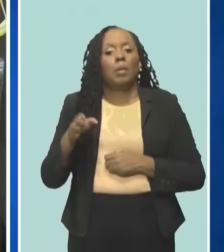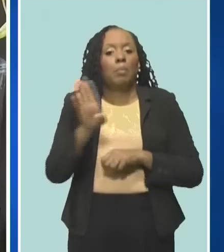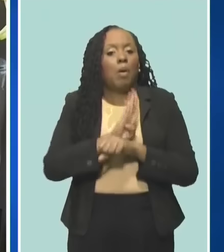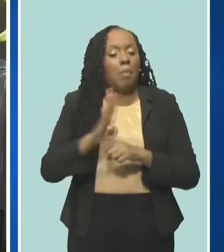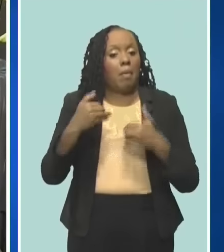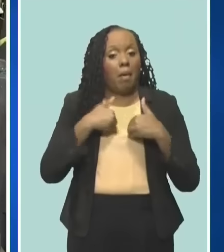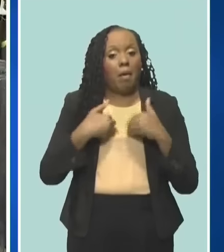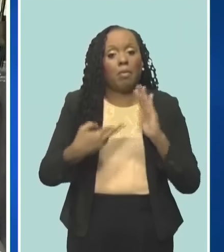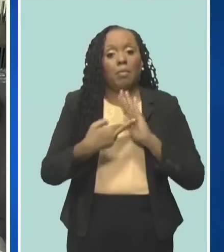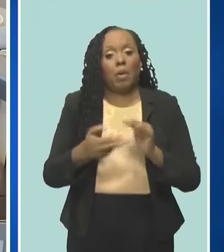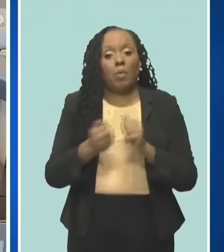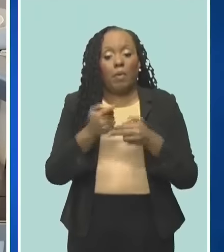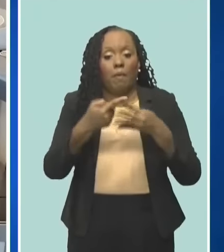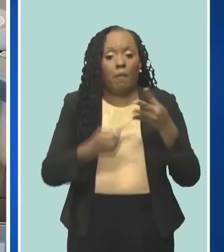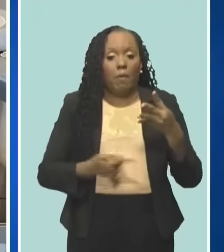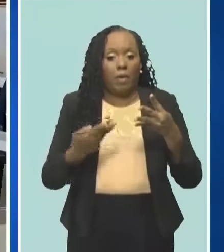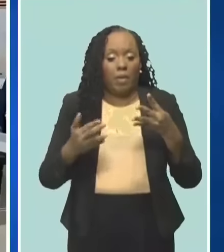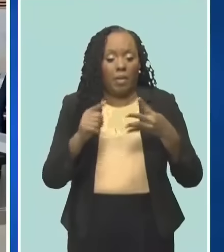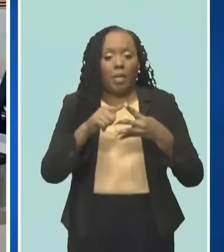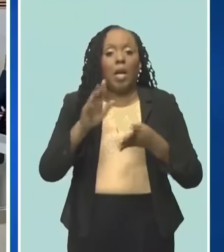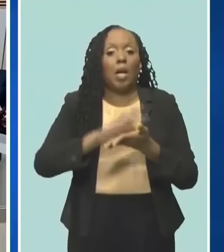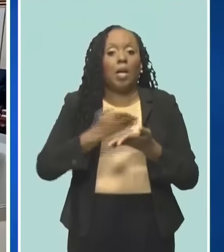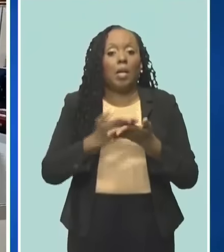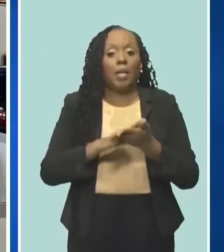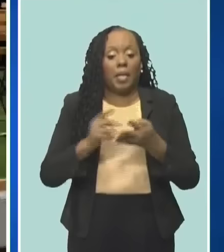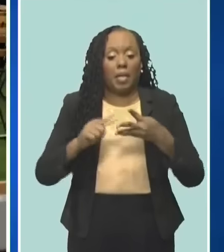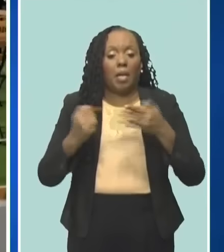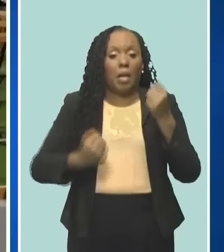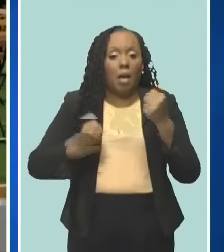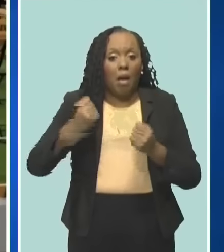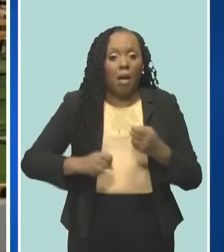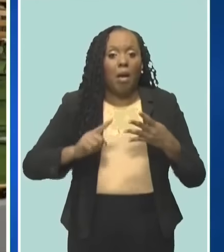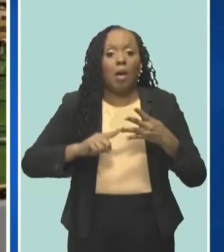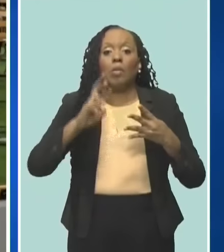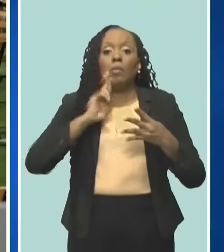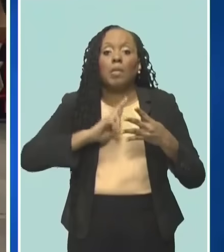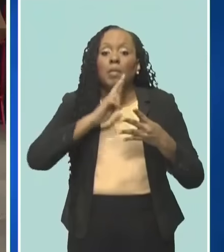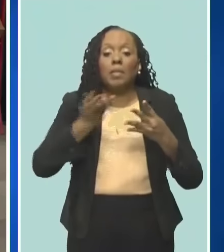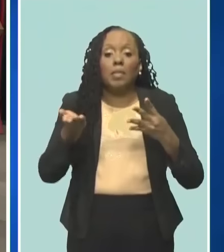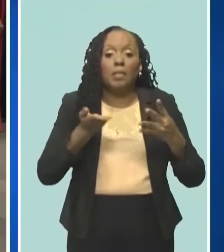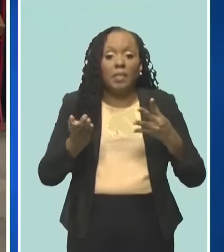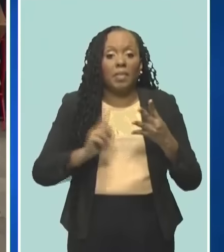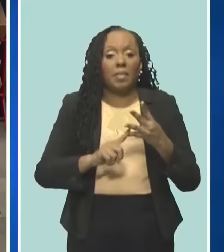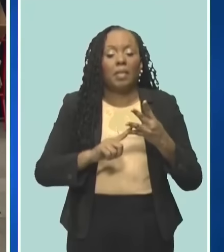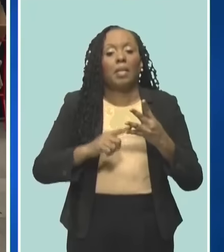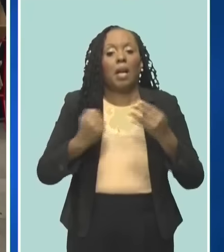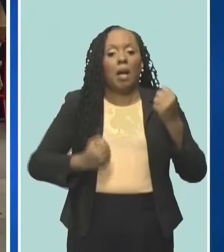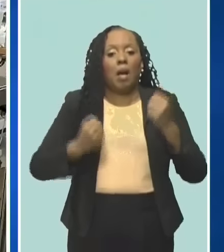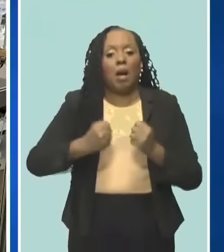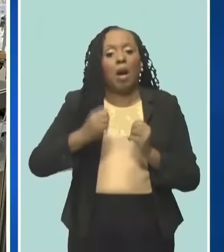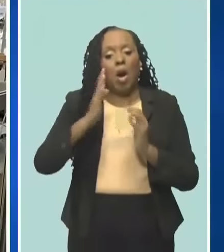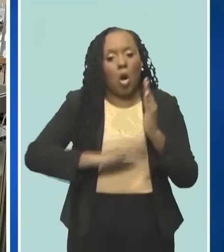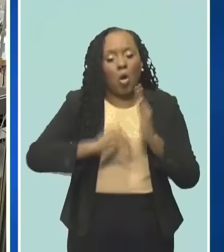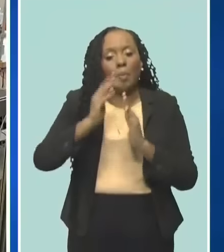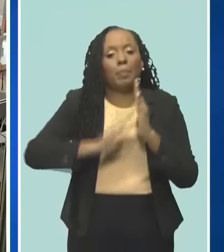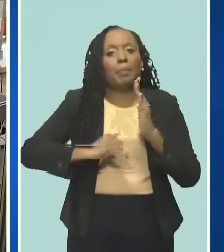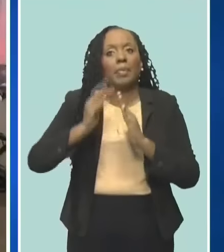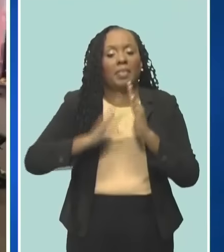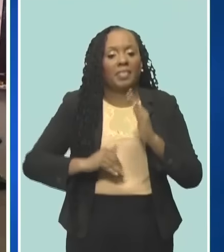at WorldSkills Lyon: cooking, automobile technology, restaurant services, and car painting. Sharika